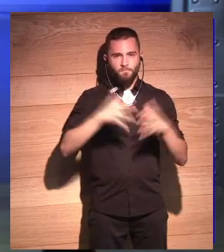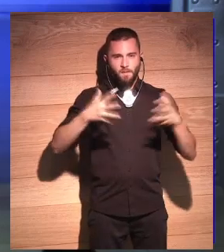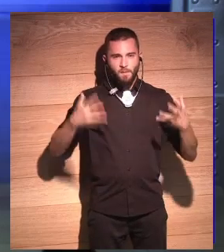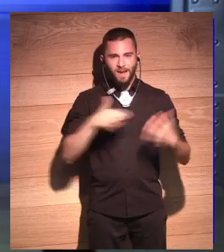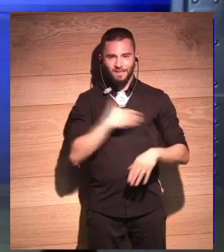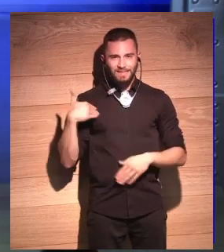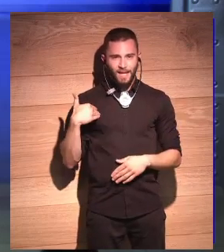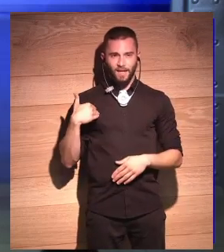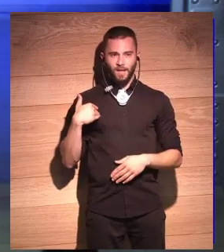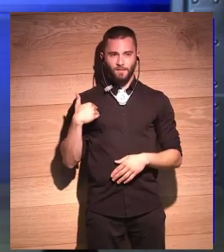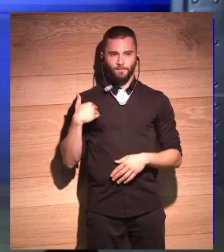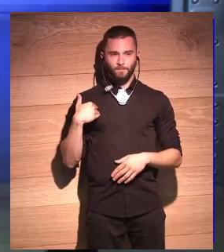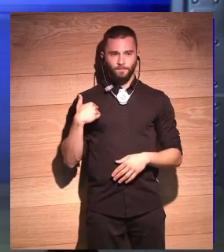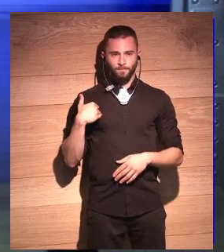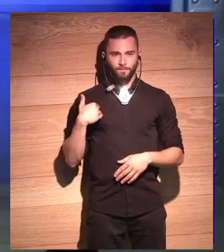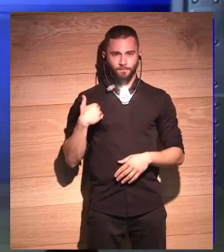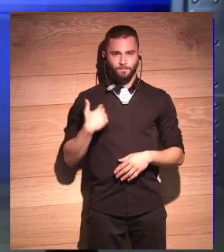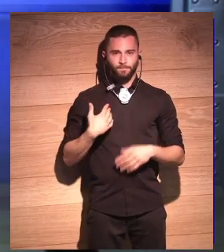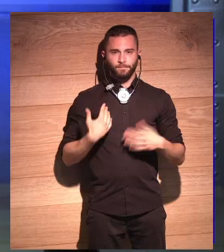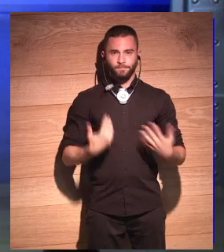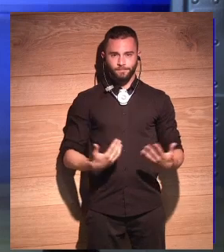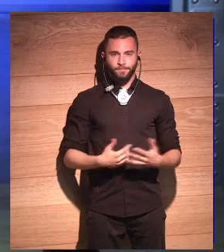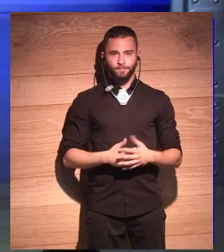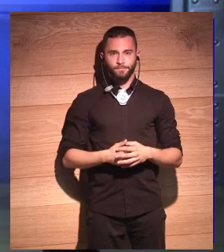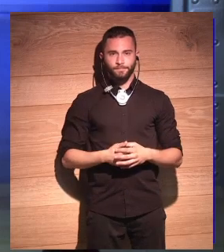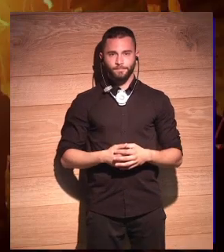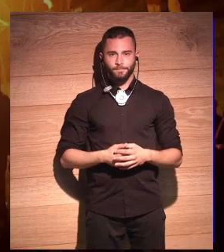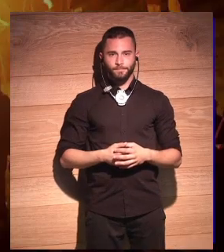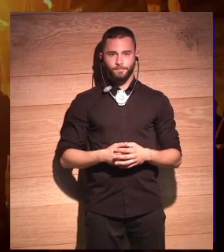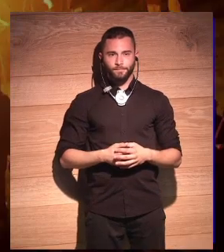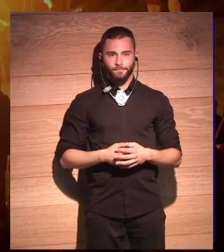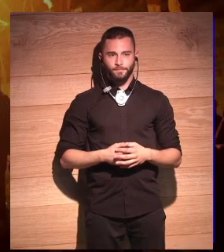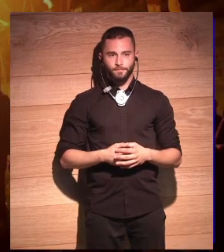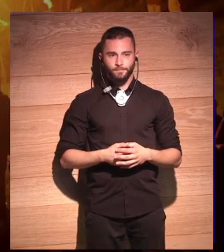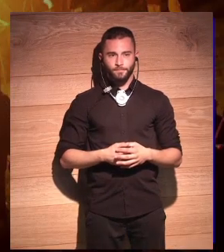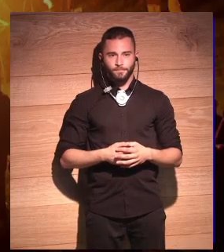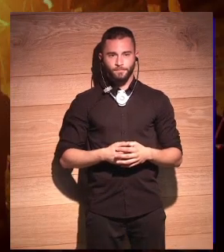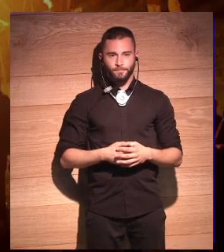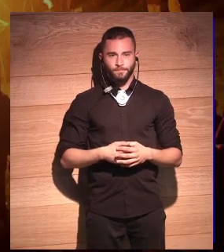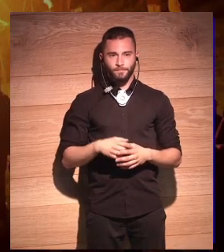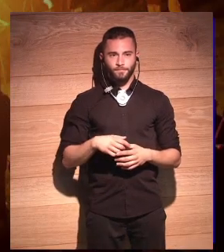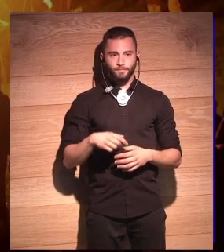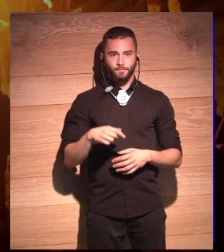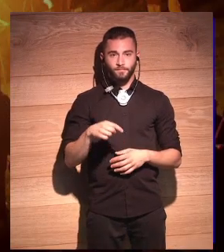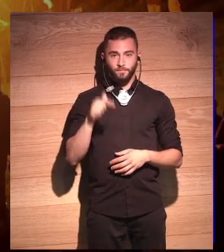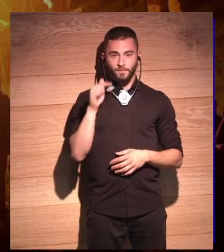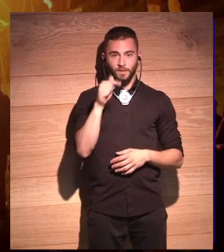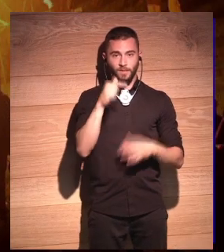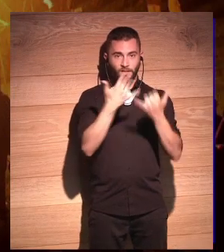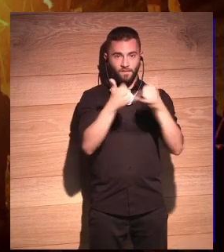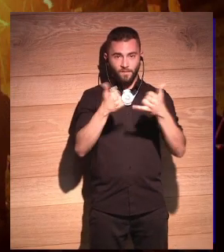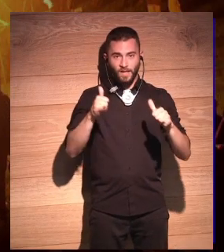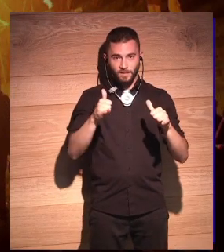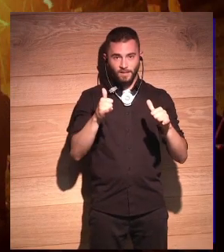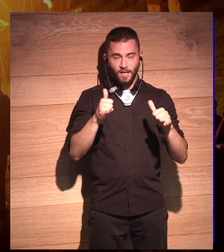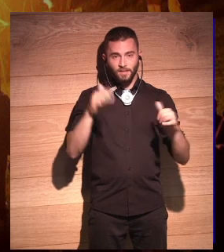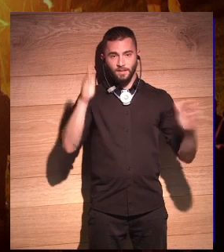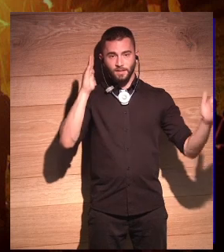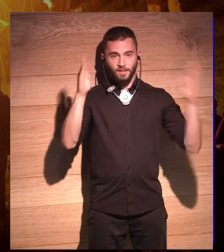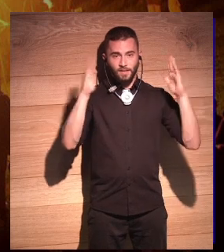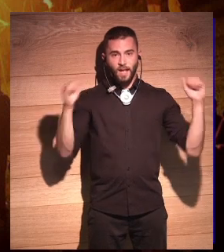that this is what Christmas parties sort of looked like for us, which was, again, loads of people, but a completely